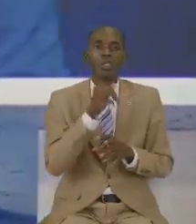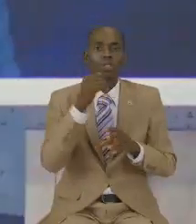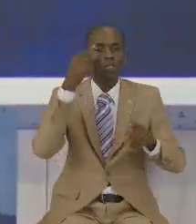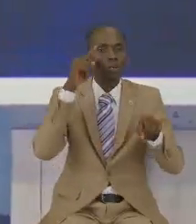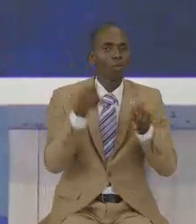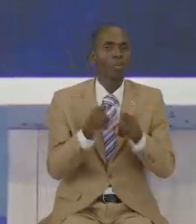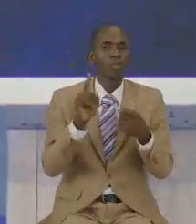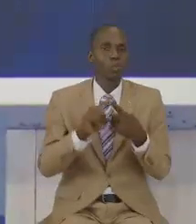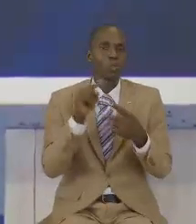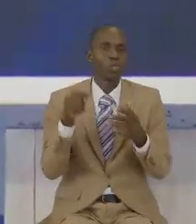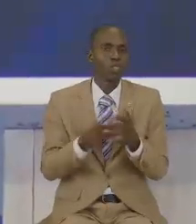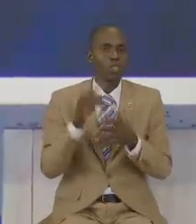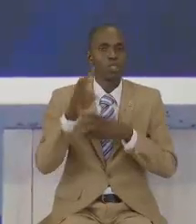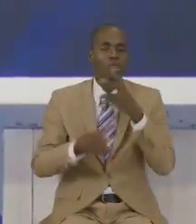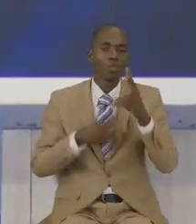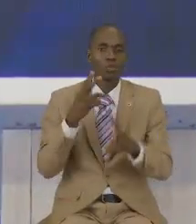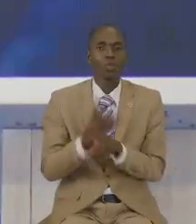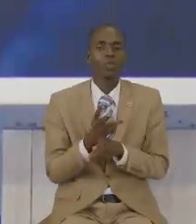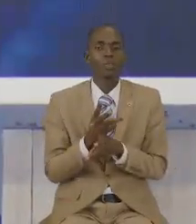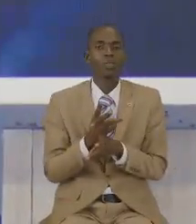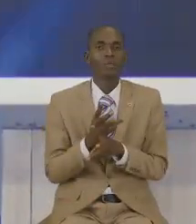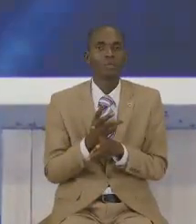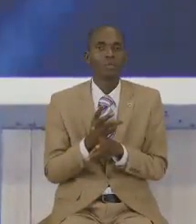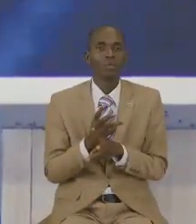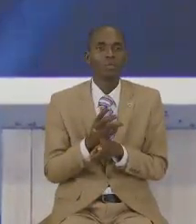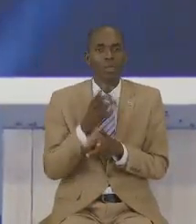not conformed to this world.